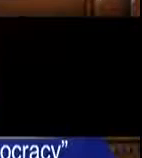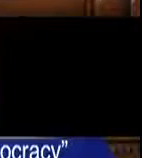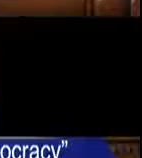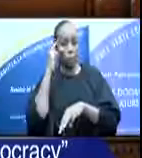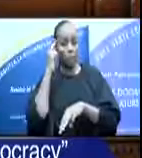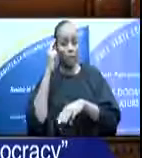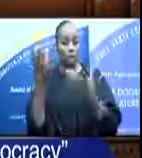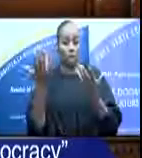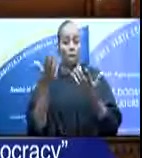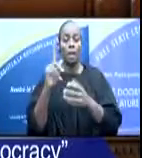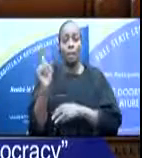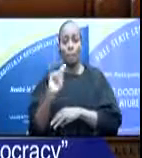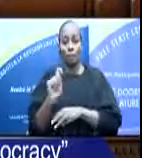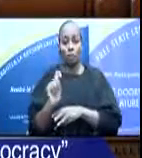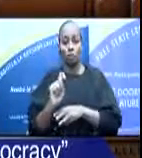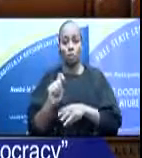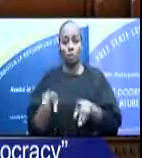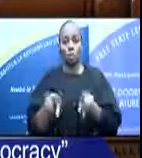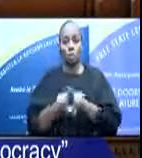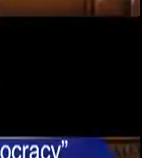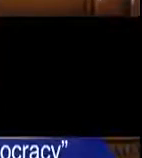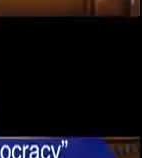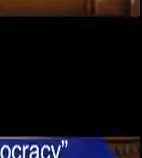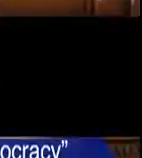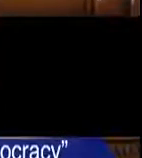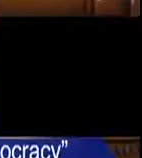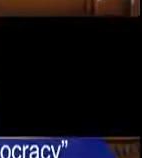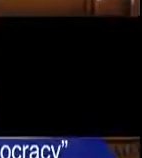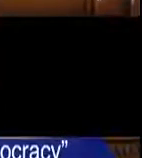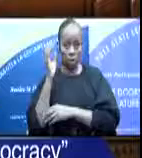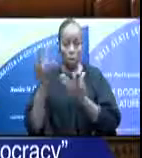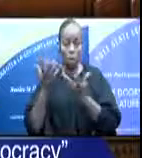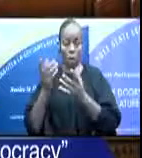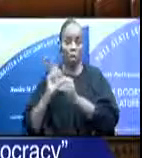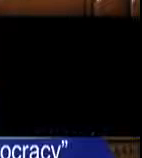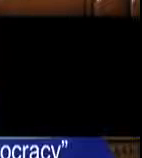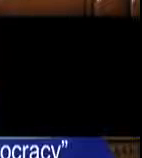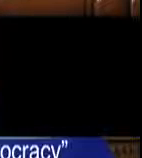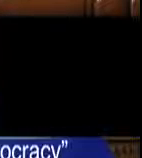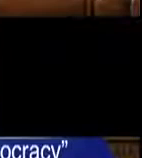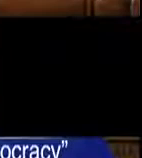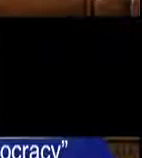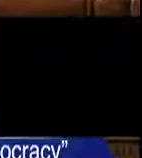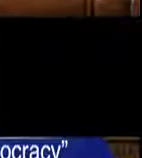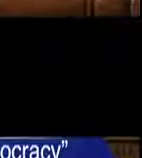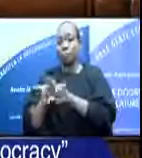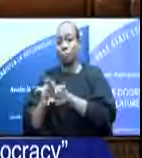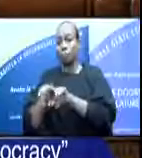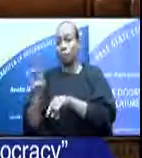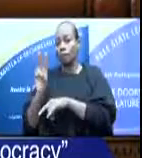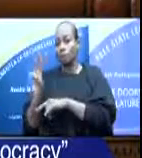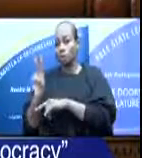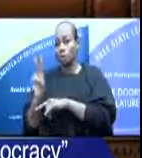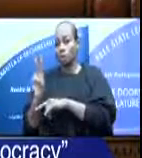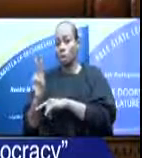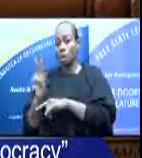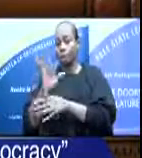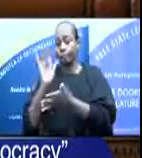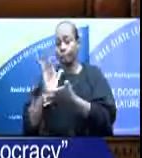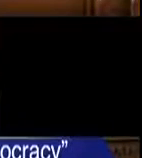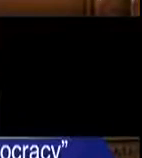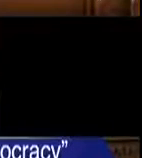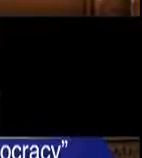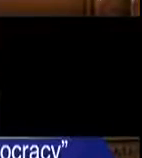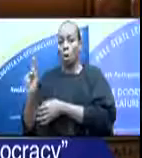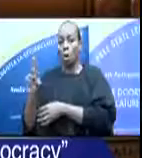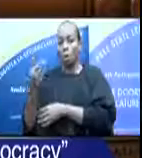Moraka Hospital, Emergency Medical Services in Kwakwa, OR Tambo Clinic in Virginia, Hudson Clinic